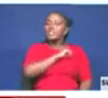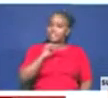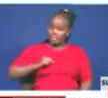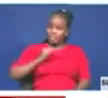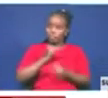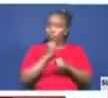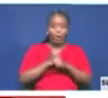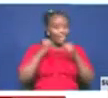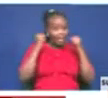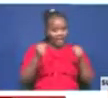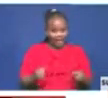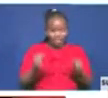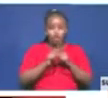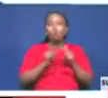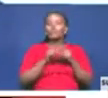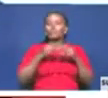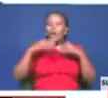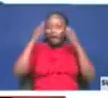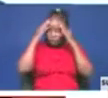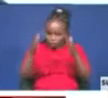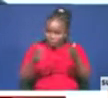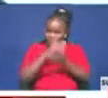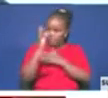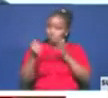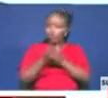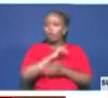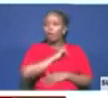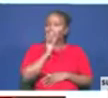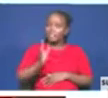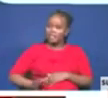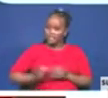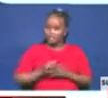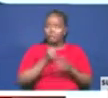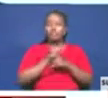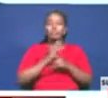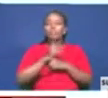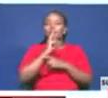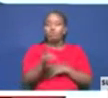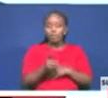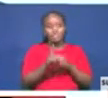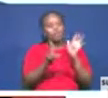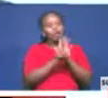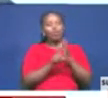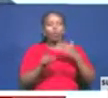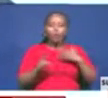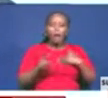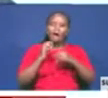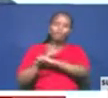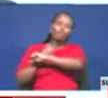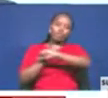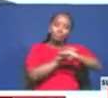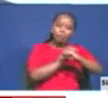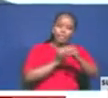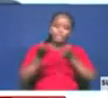and I hear the commitment from other senators to ensure that we have laws in place that will protect the entrepreneurs so that